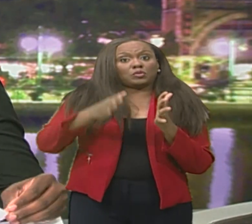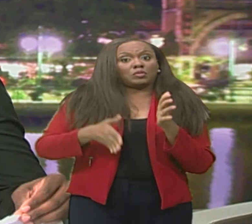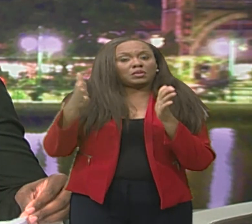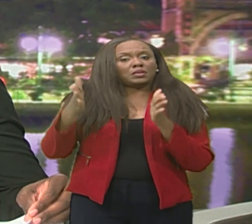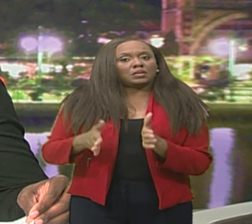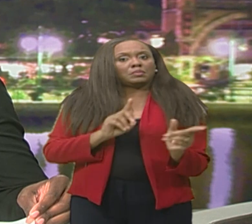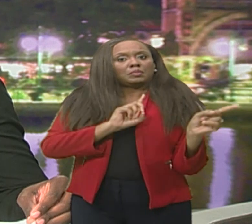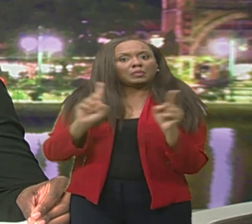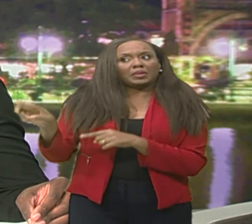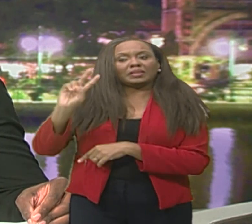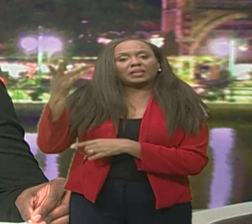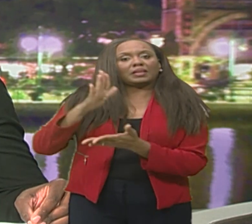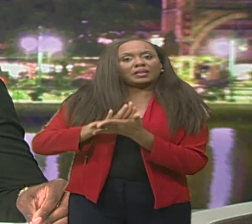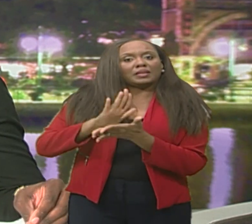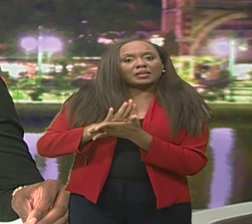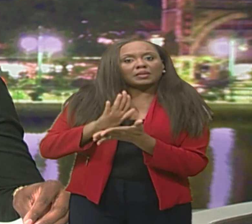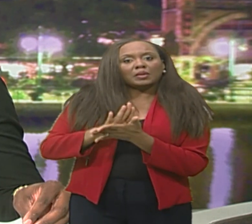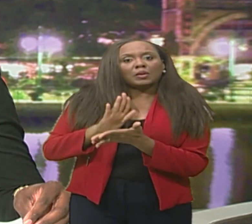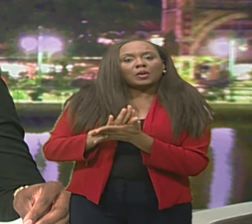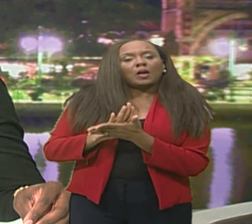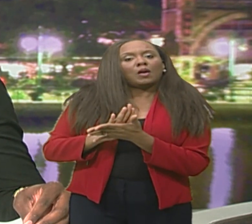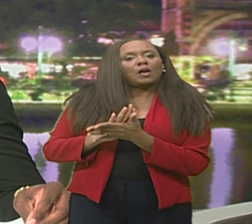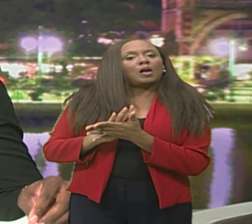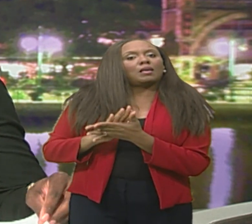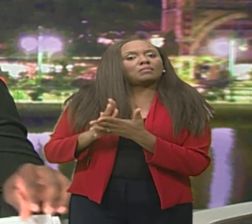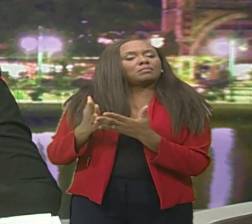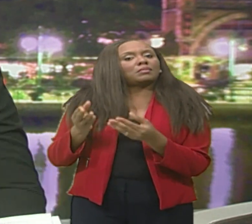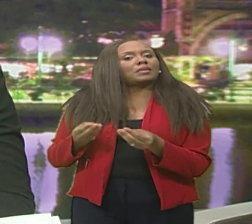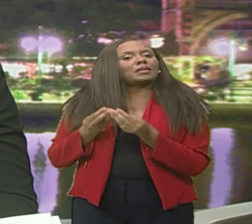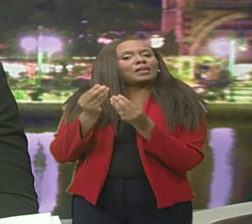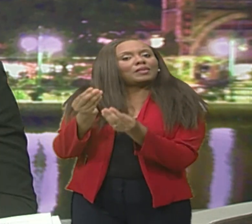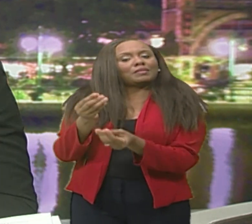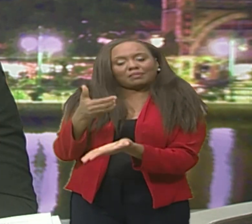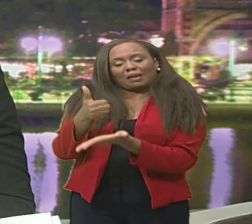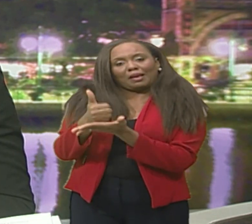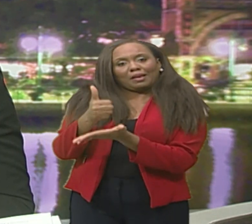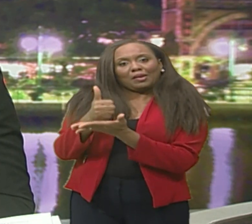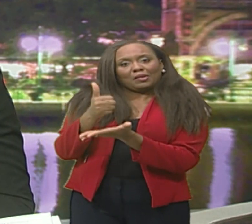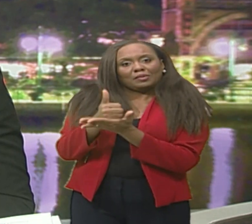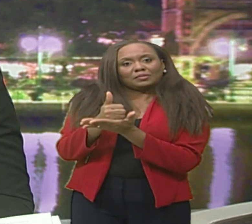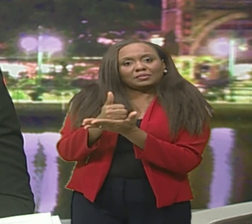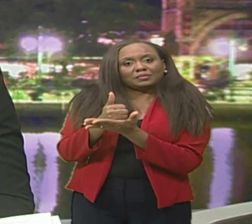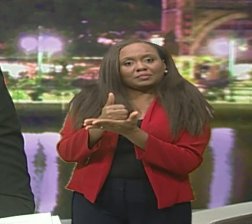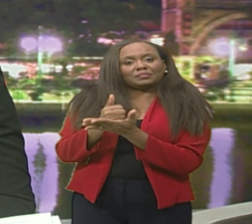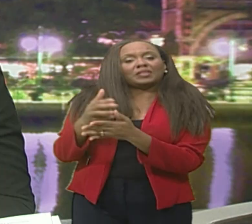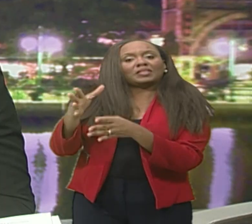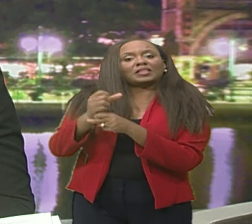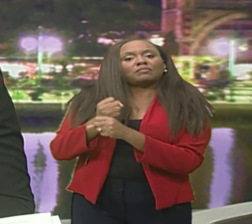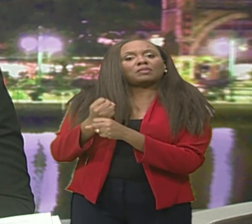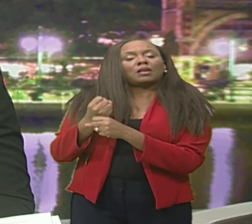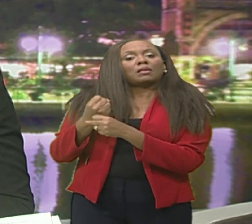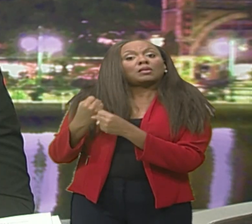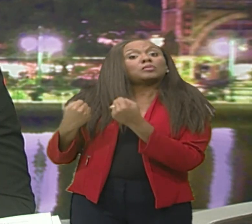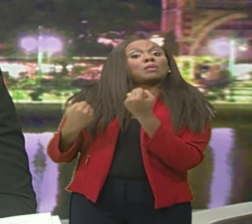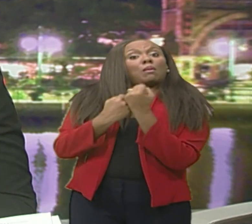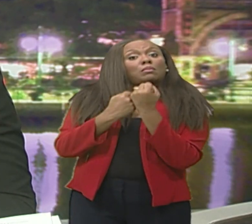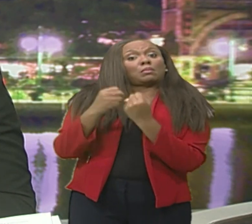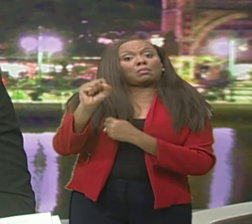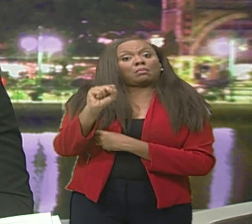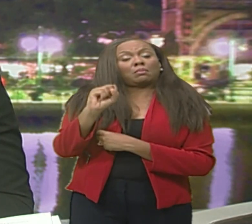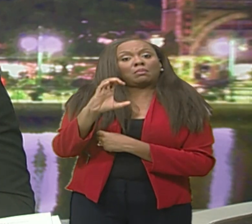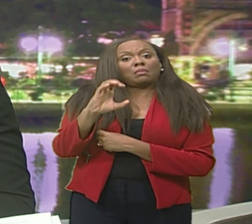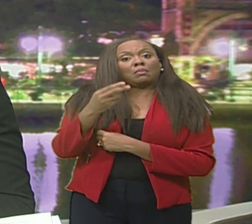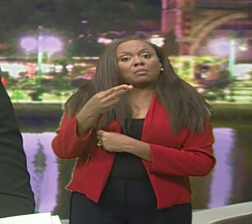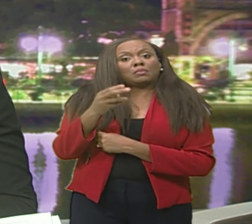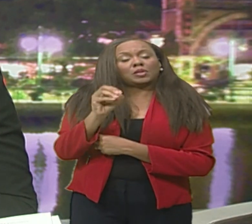into secondary school come September with a little less of a burden on their minds. That's because they're the recipients of the Bonnet